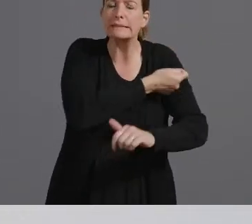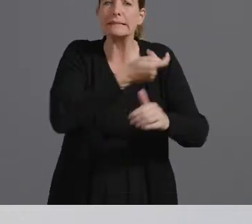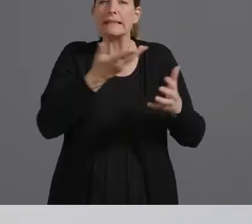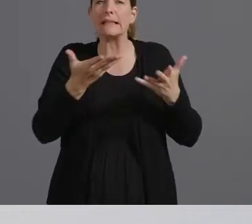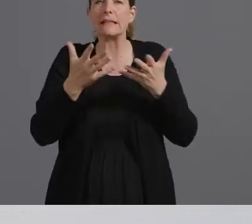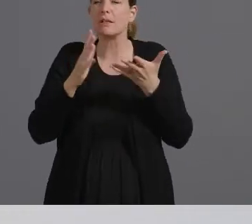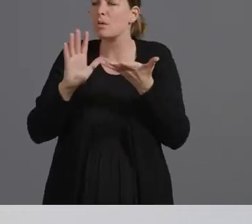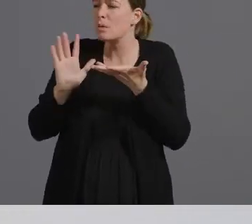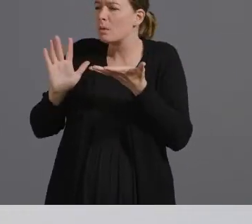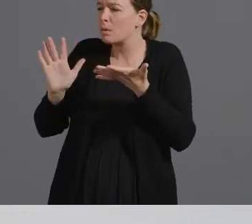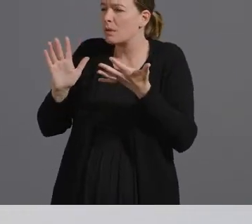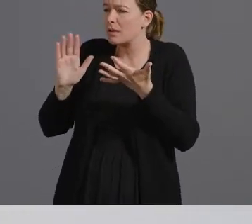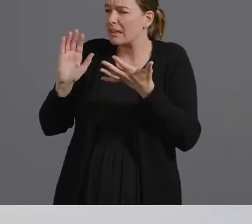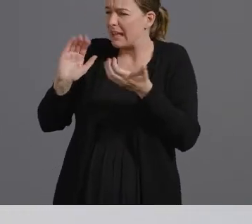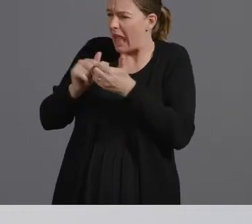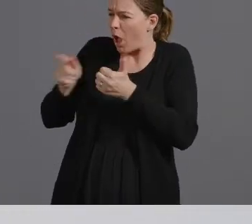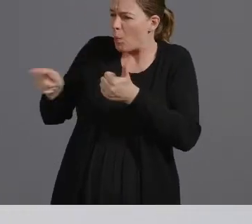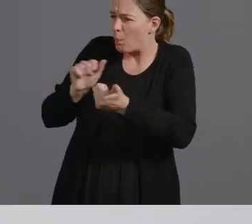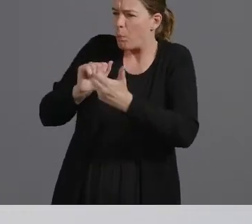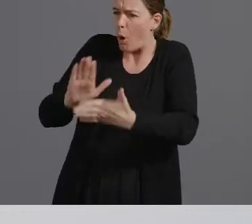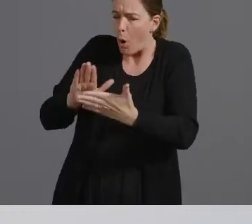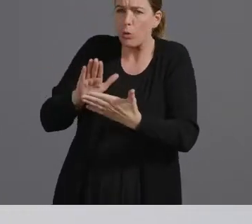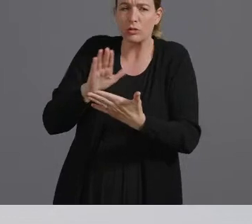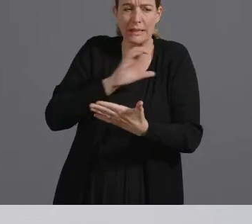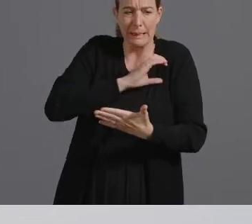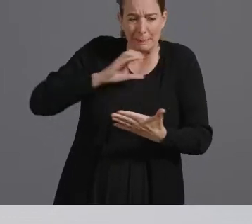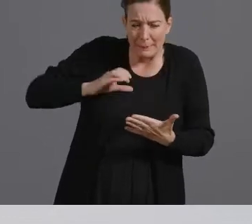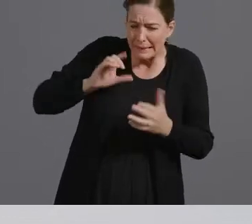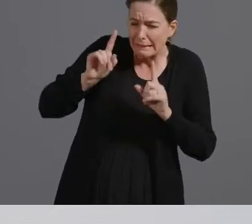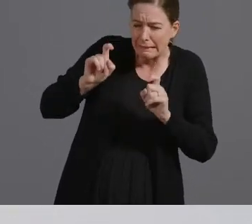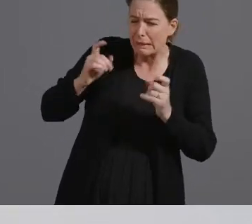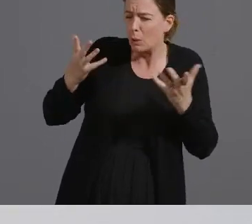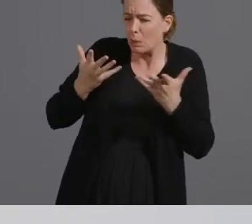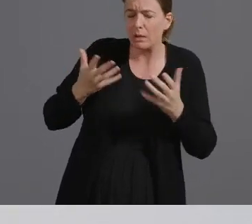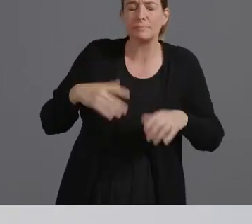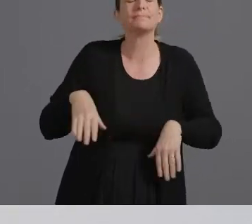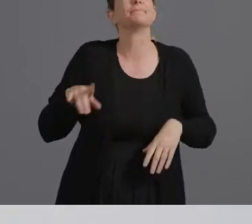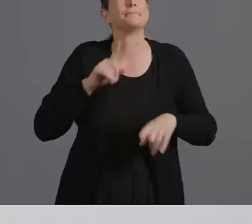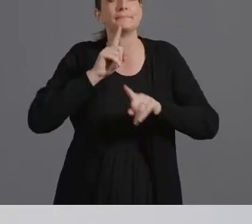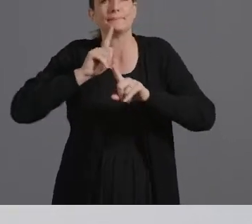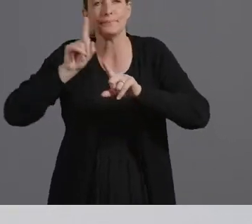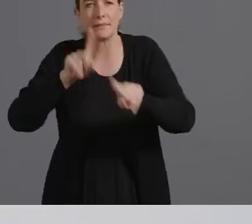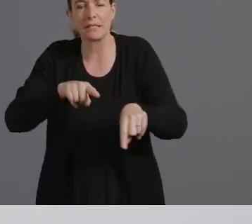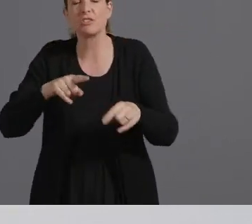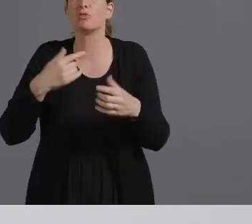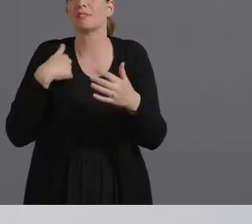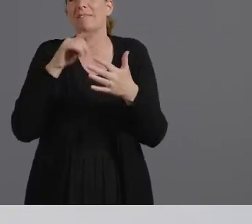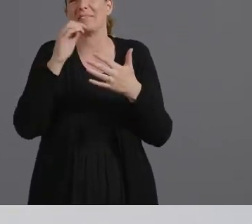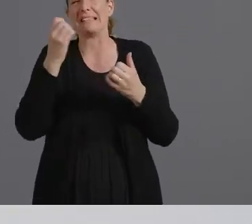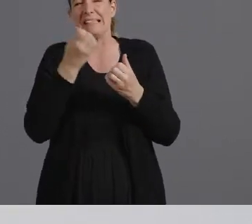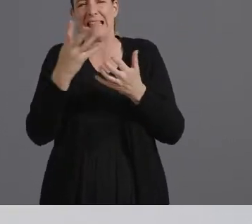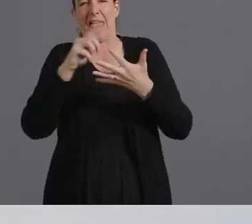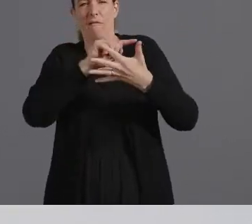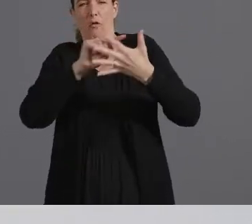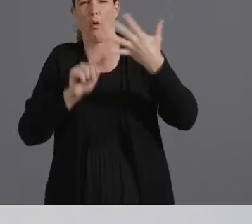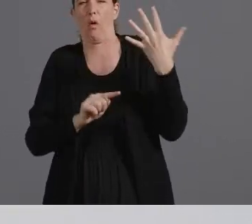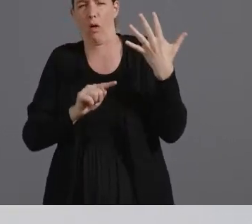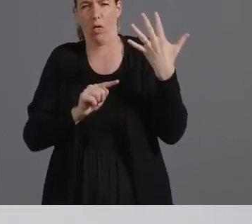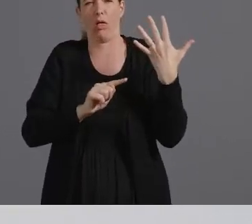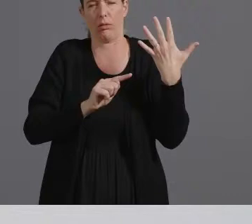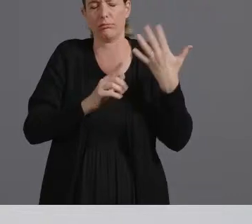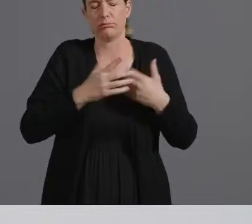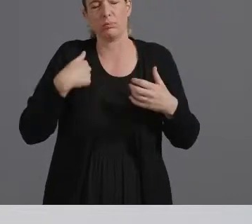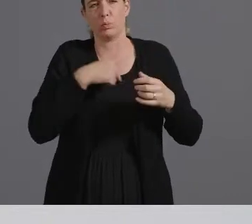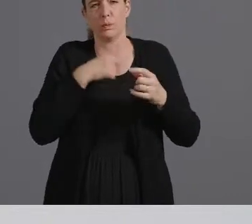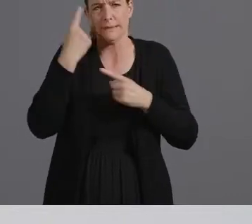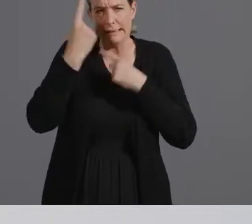committee, or what? So it was a number of things, and it's hard to point, I think, as I look back. So, we